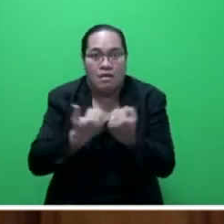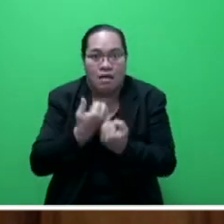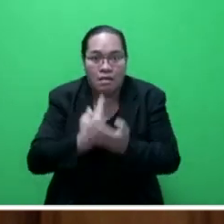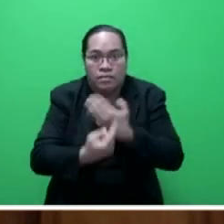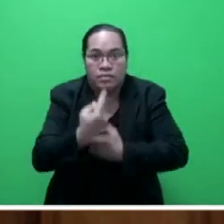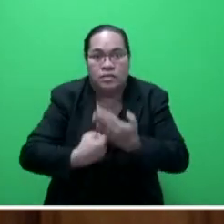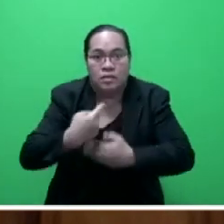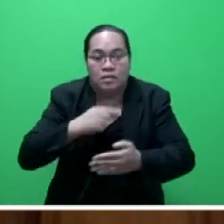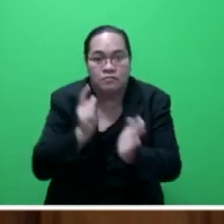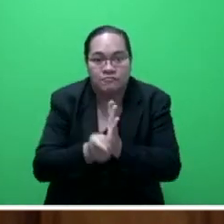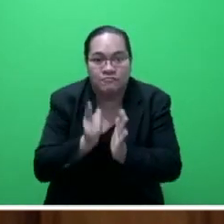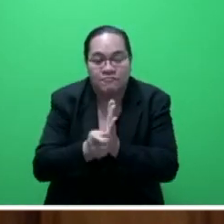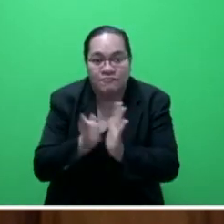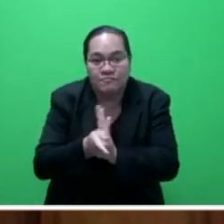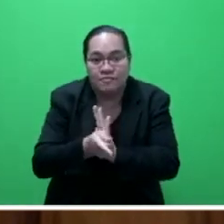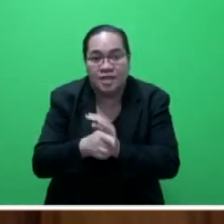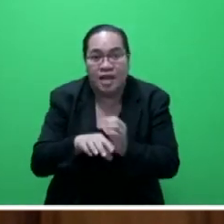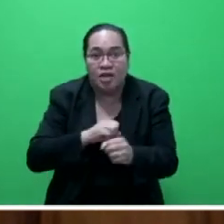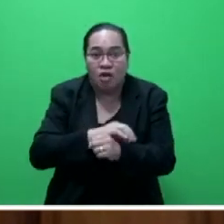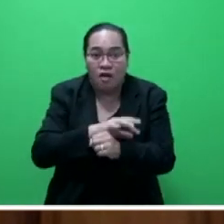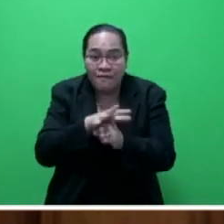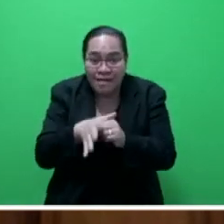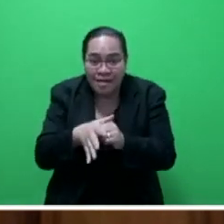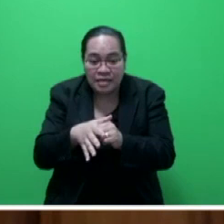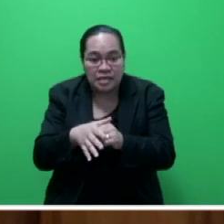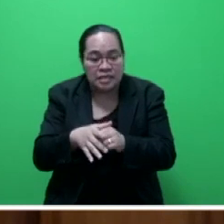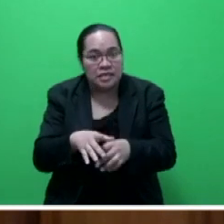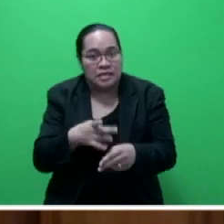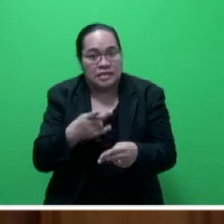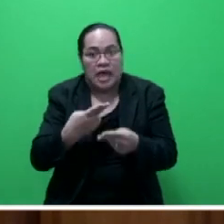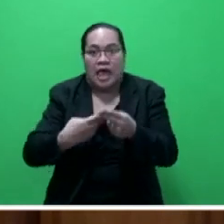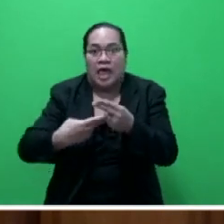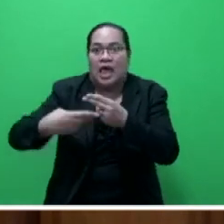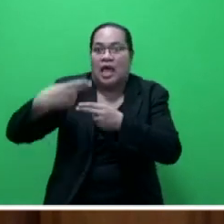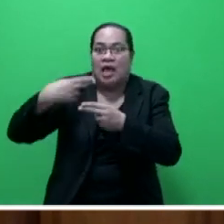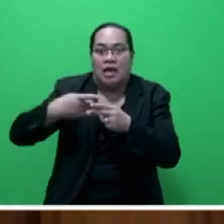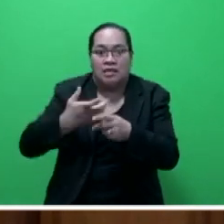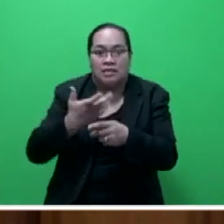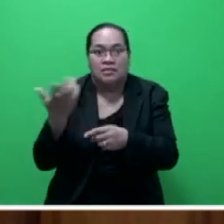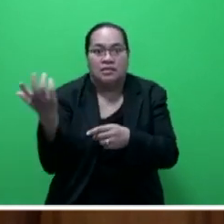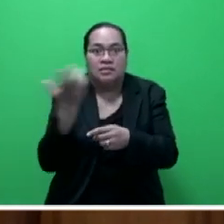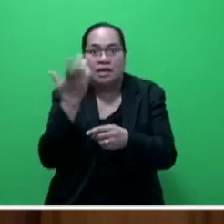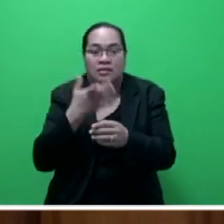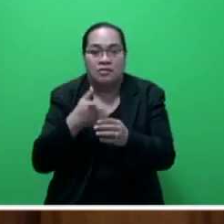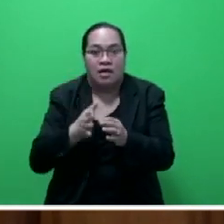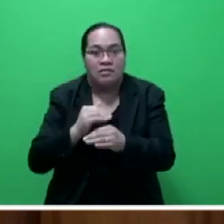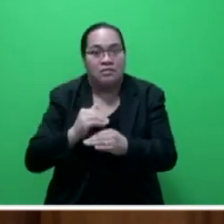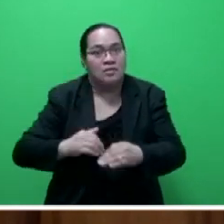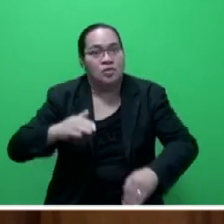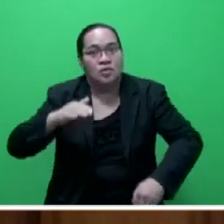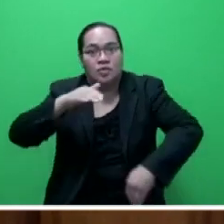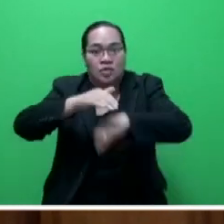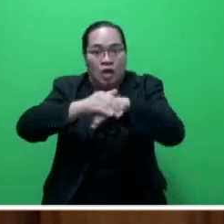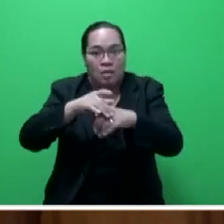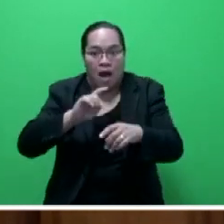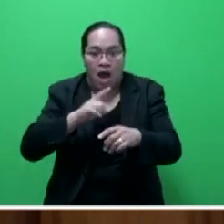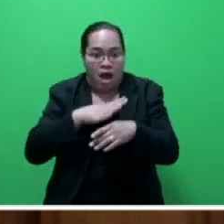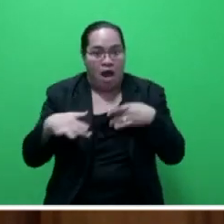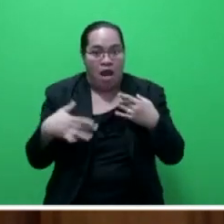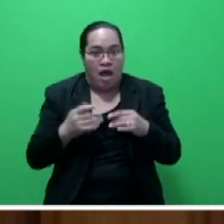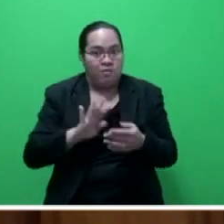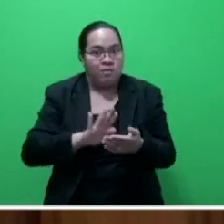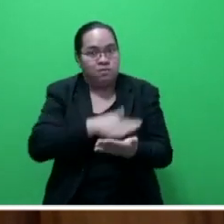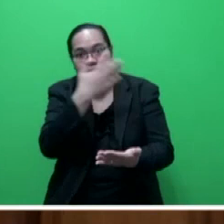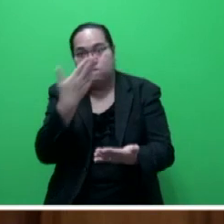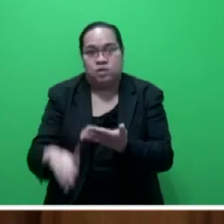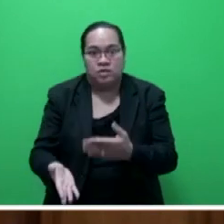COVID-19 in particular is a pandemic of historic proportions. It turned our lives upside down in a